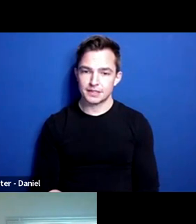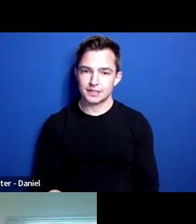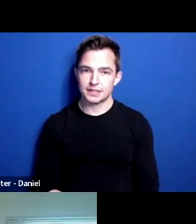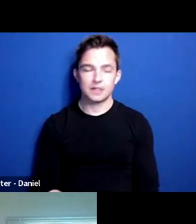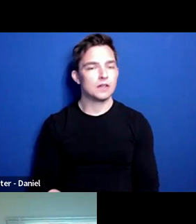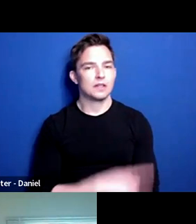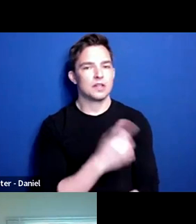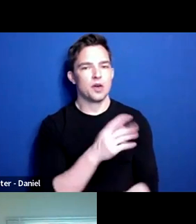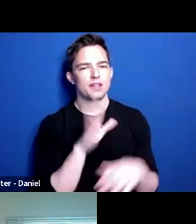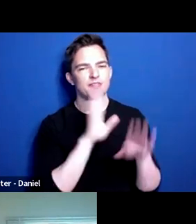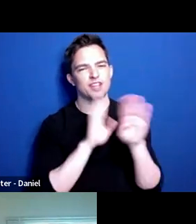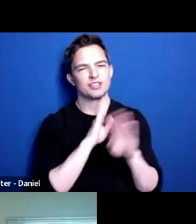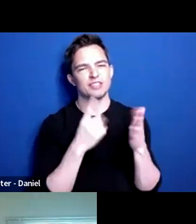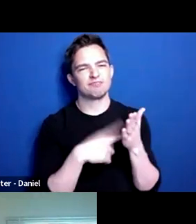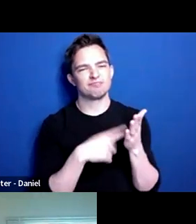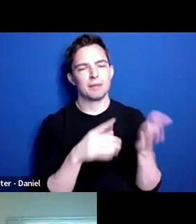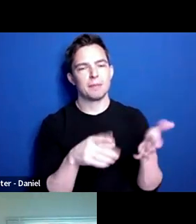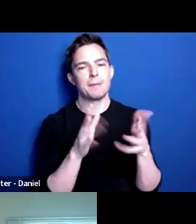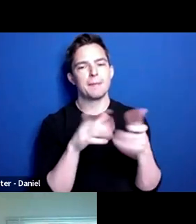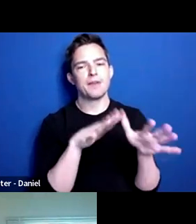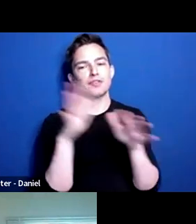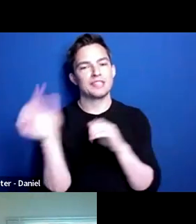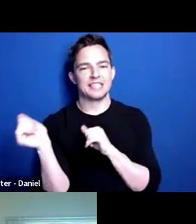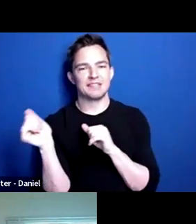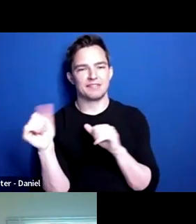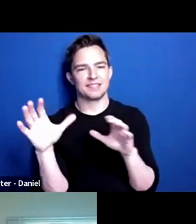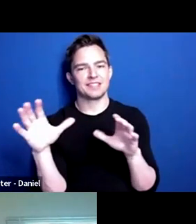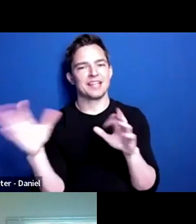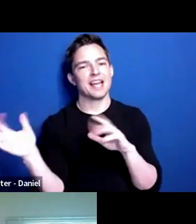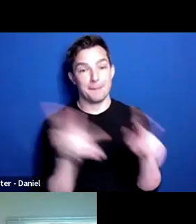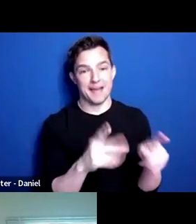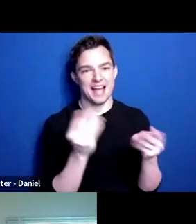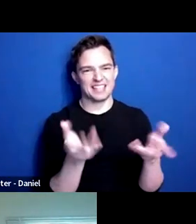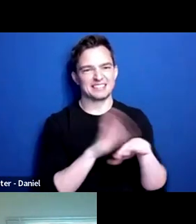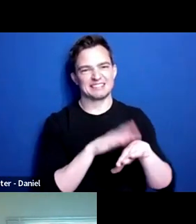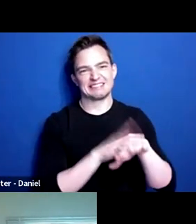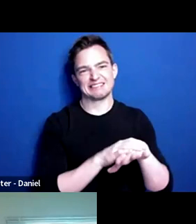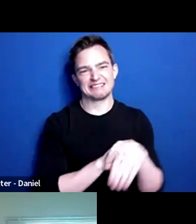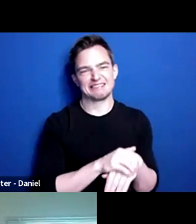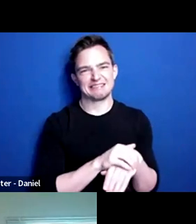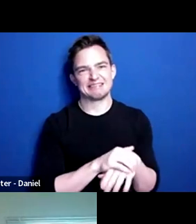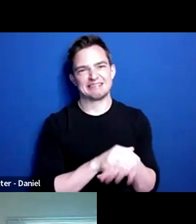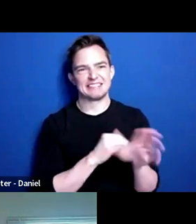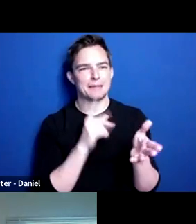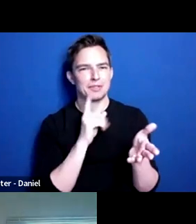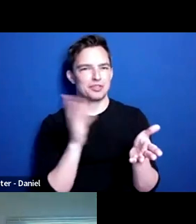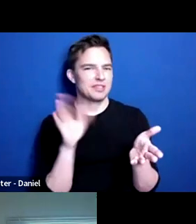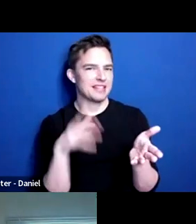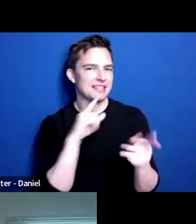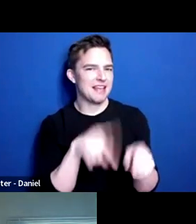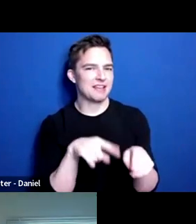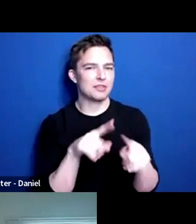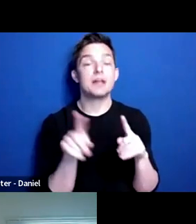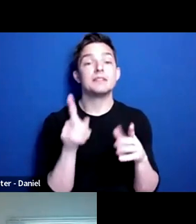It's always frustrating, but you may need to leave and come back, Doris. Oh, goodness. I don't know if that's the answer,